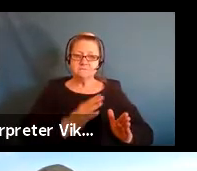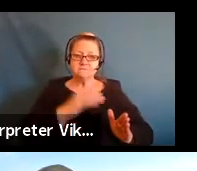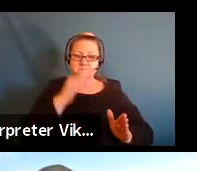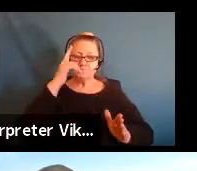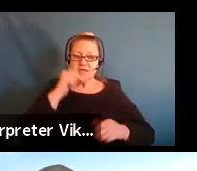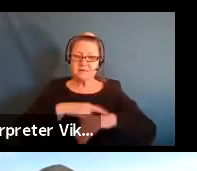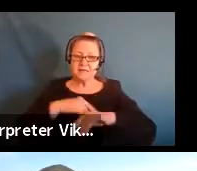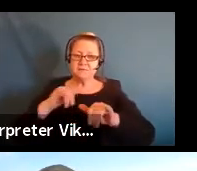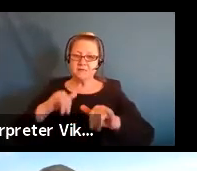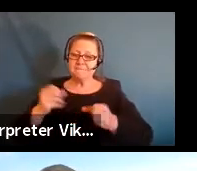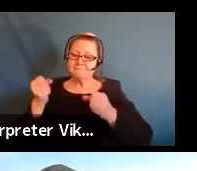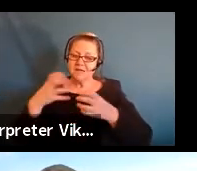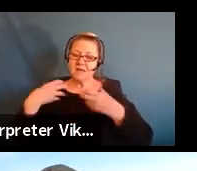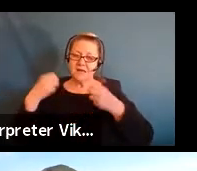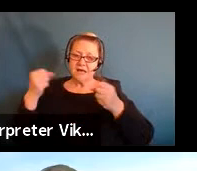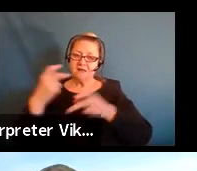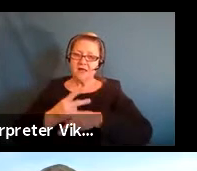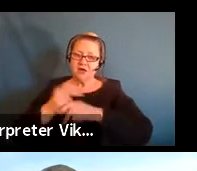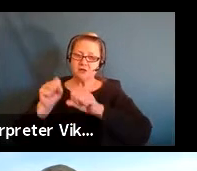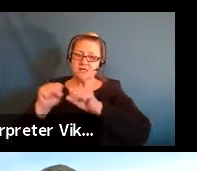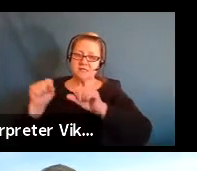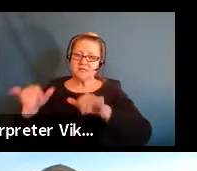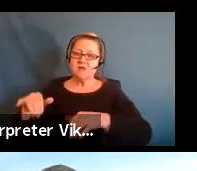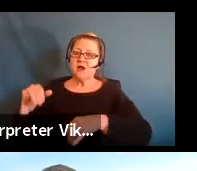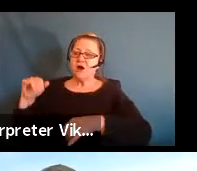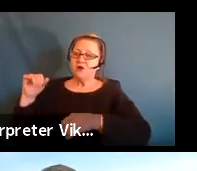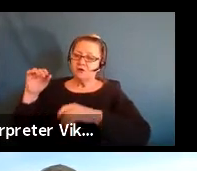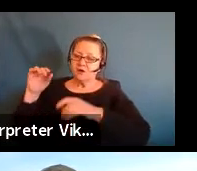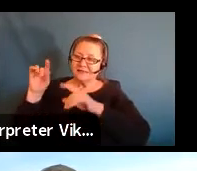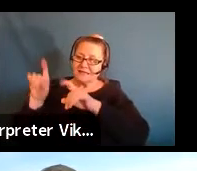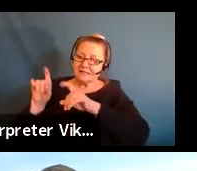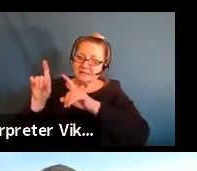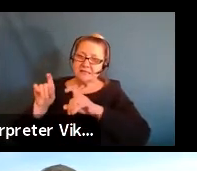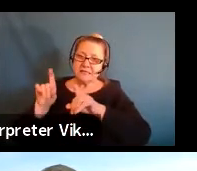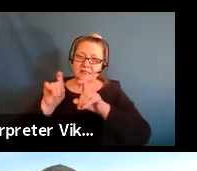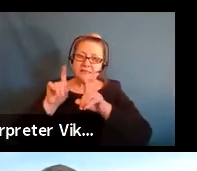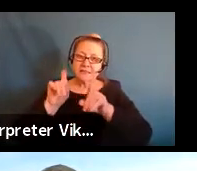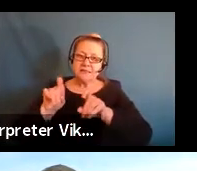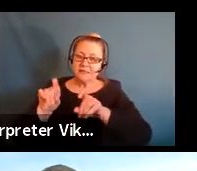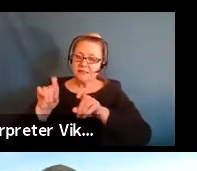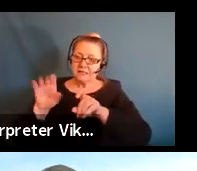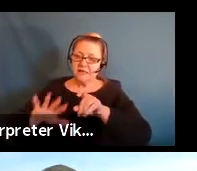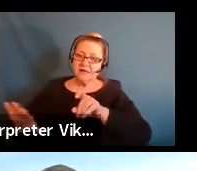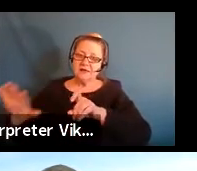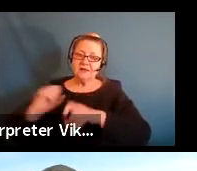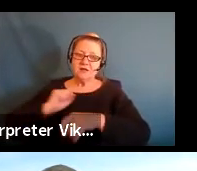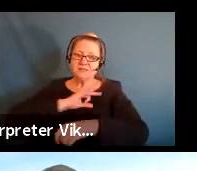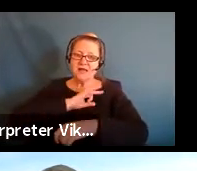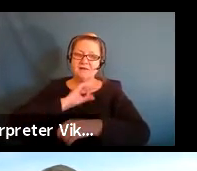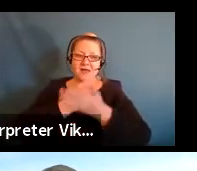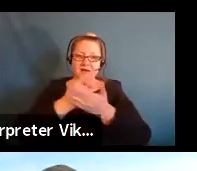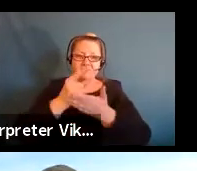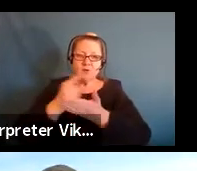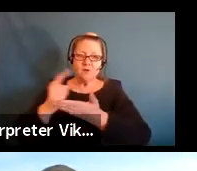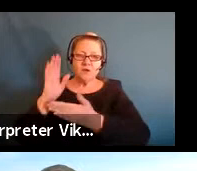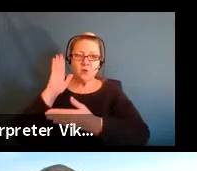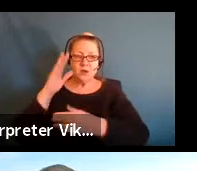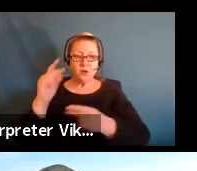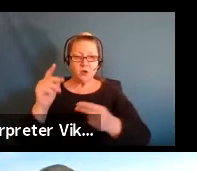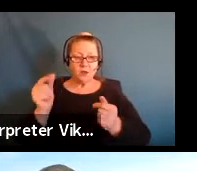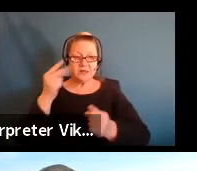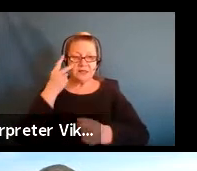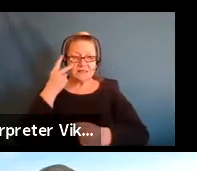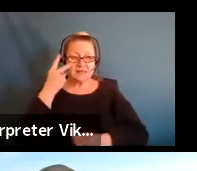are testing their personnel every week. So we'll very quickly be able to see if people who received